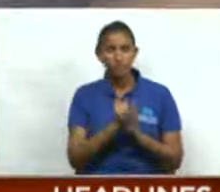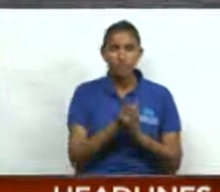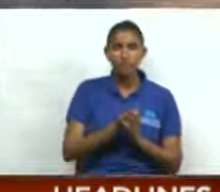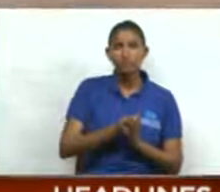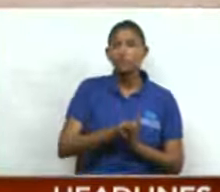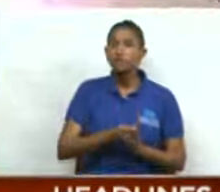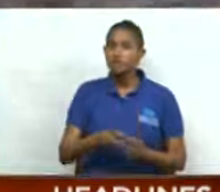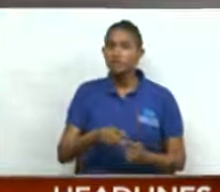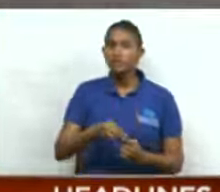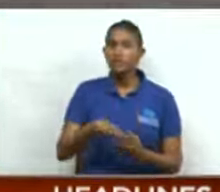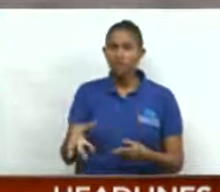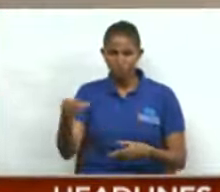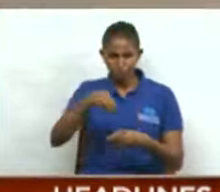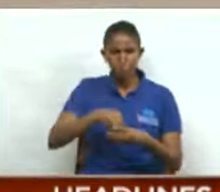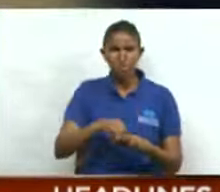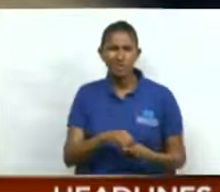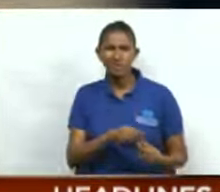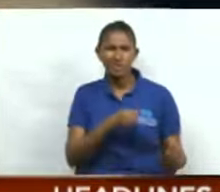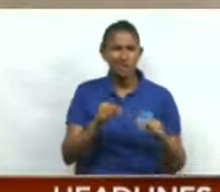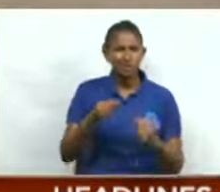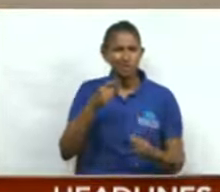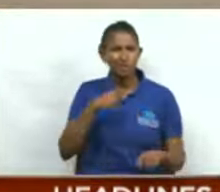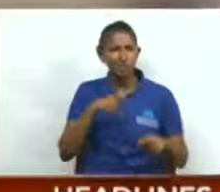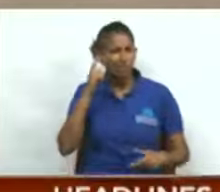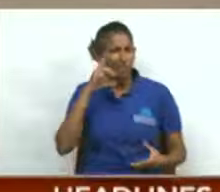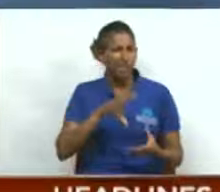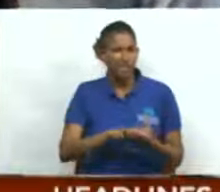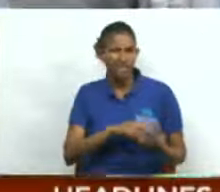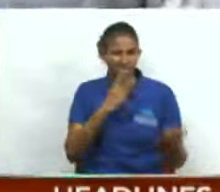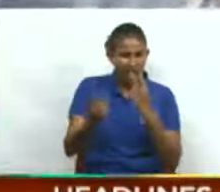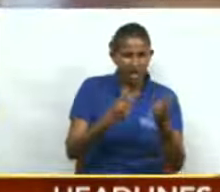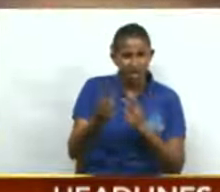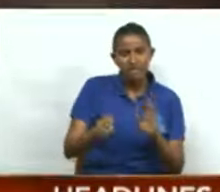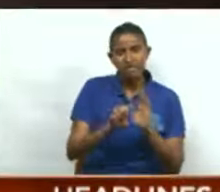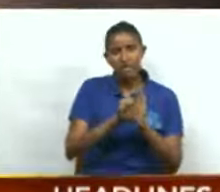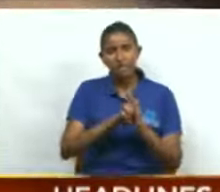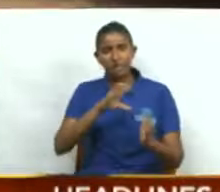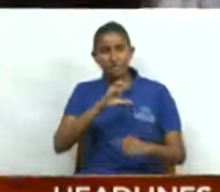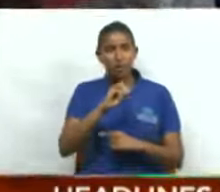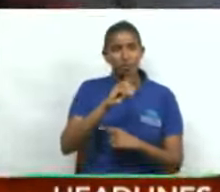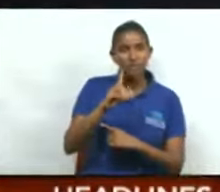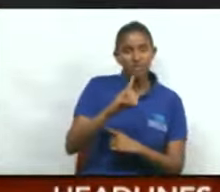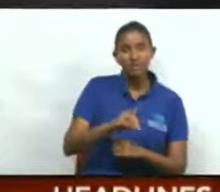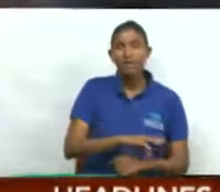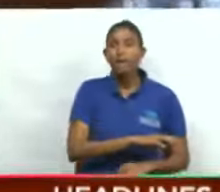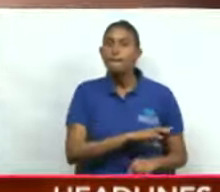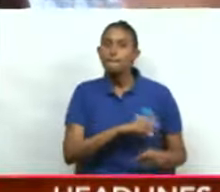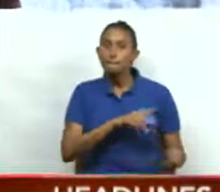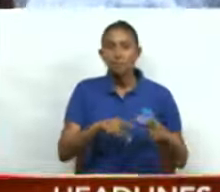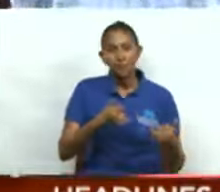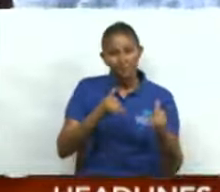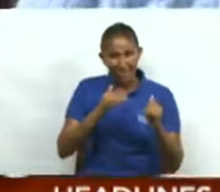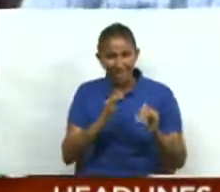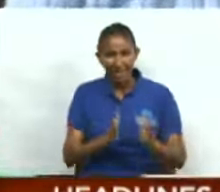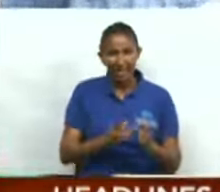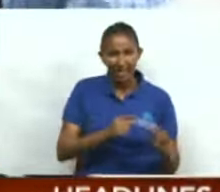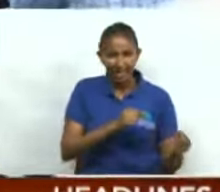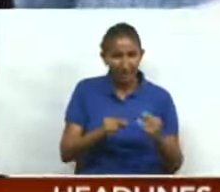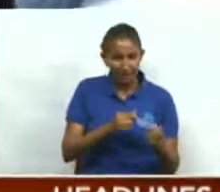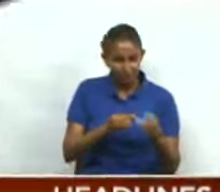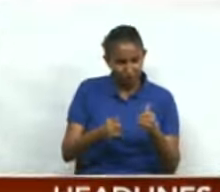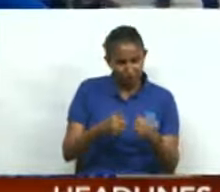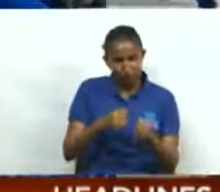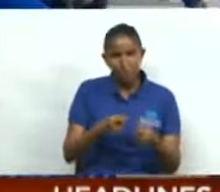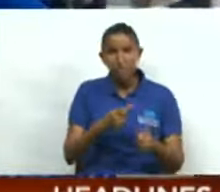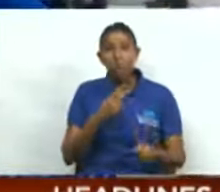violent, such as Call of Duty Mobile or PUBG. Mobile gamers over the age of 18 even admitted to feeling less anxious